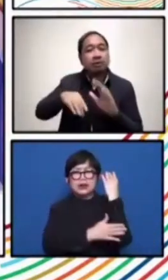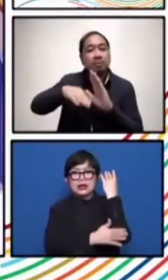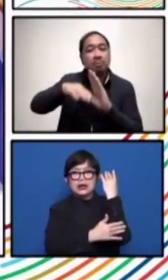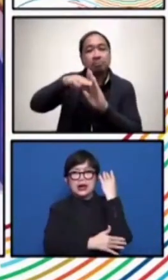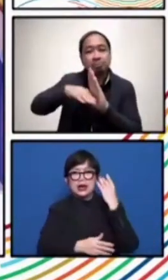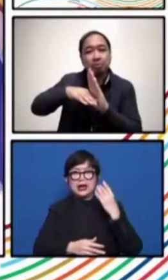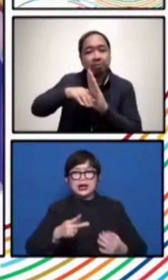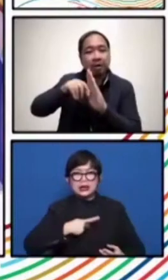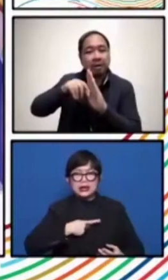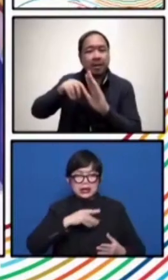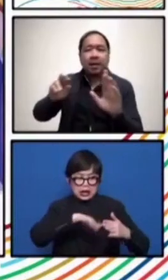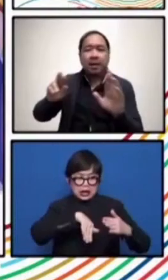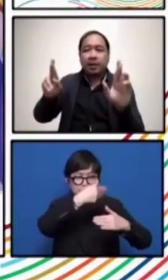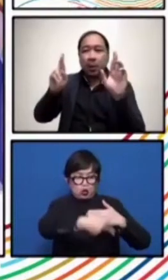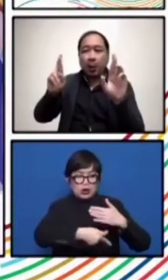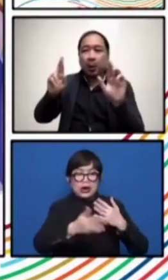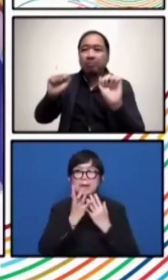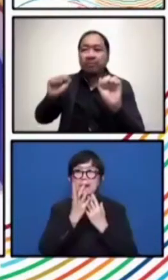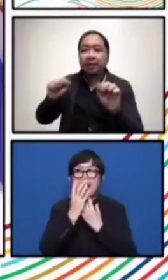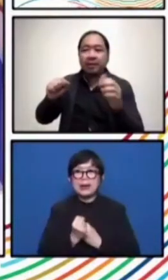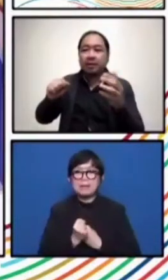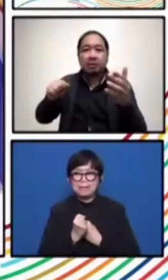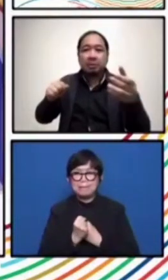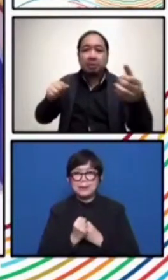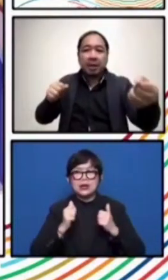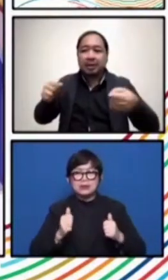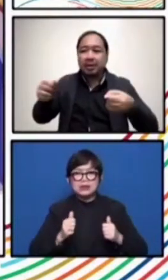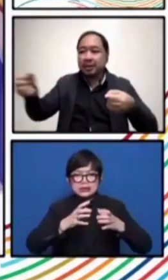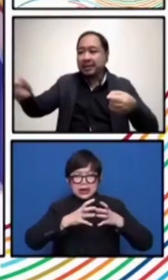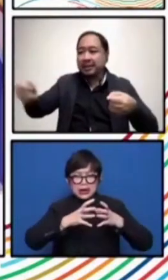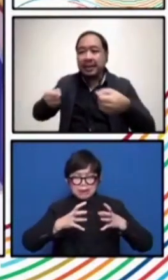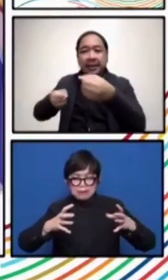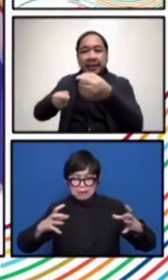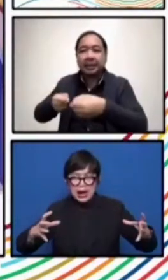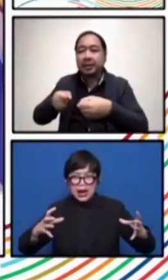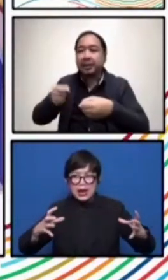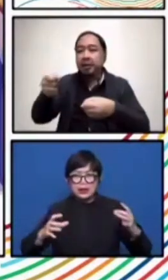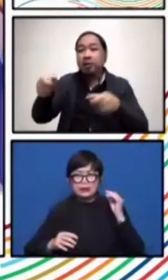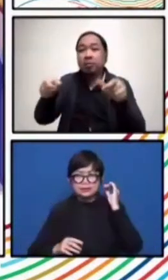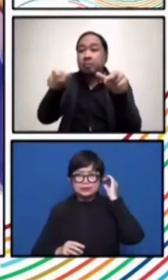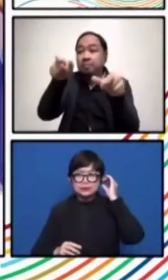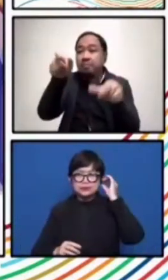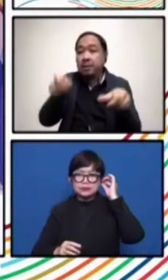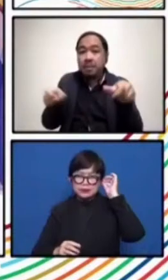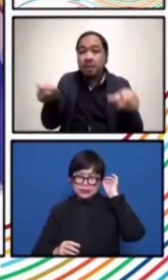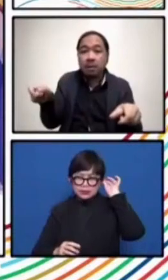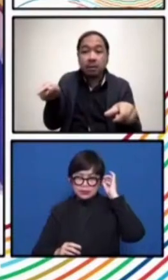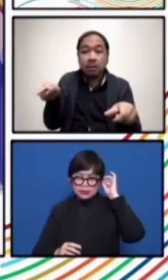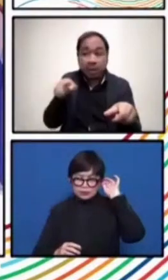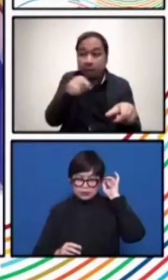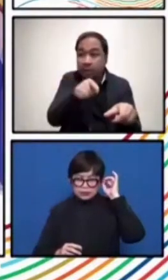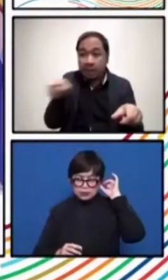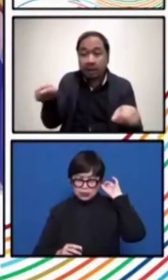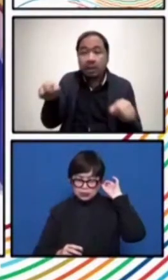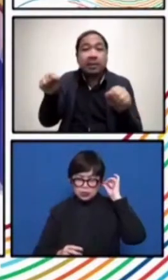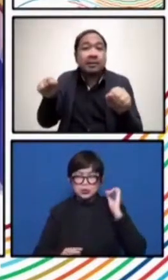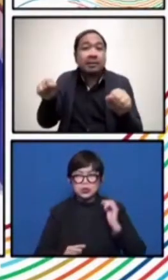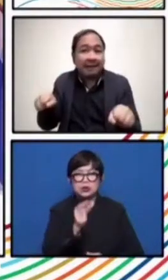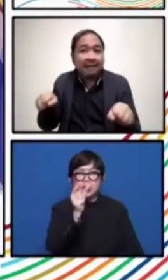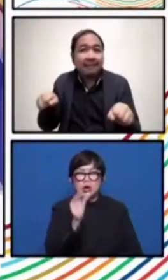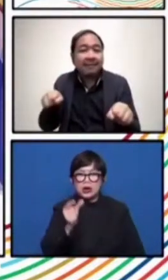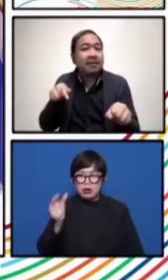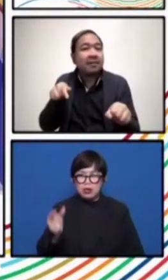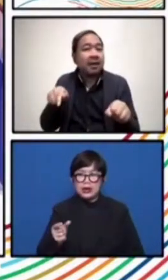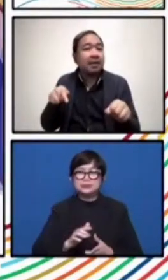people in close proximity to the population where when our Health Management Systems identifies